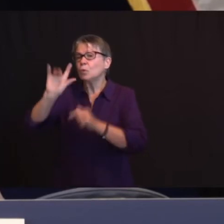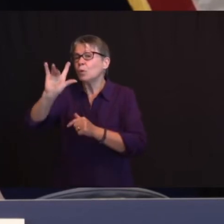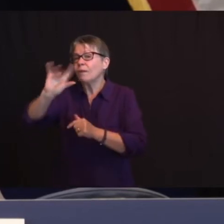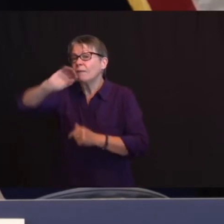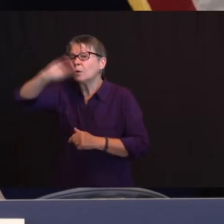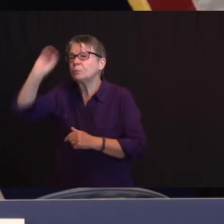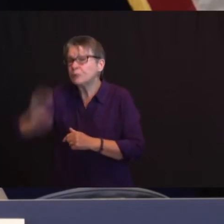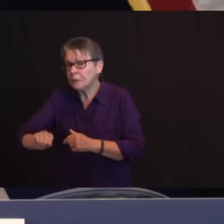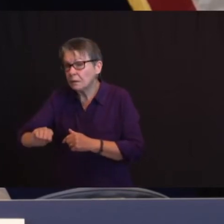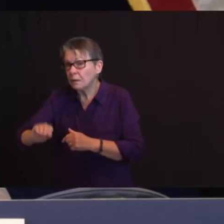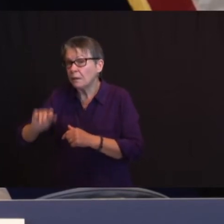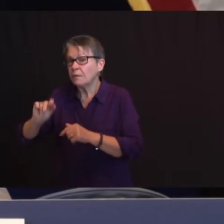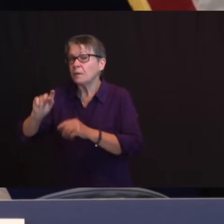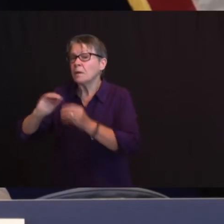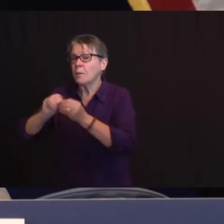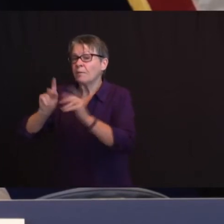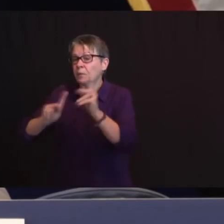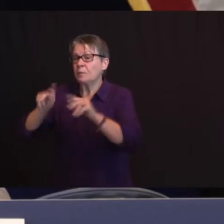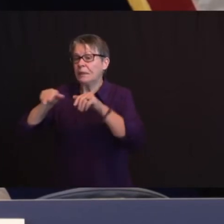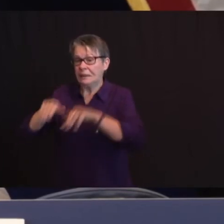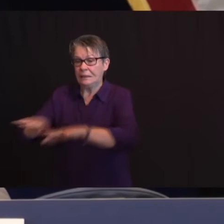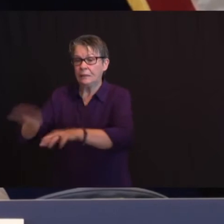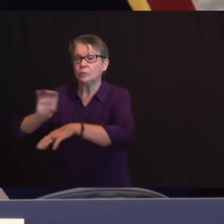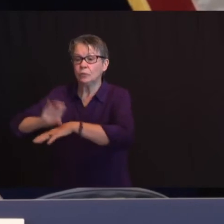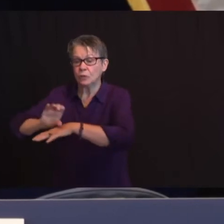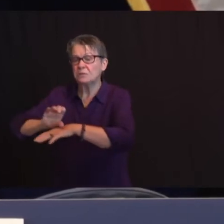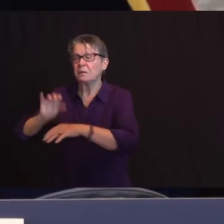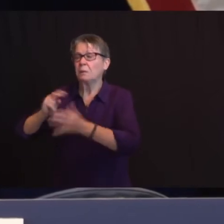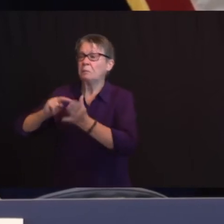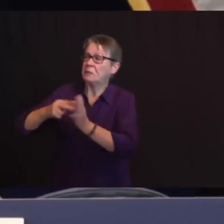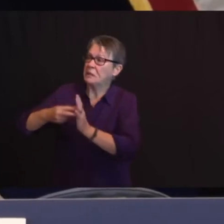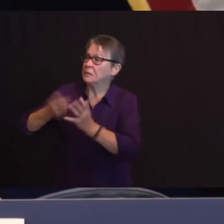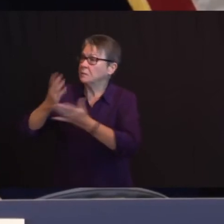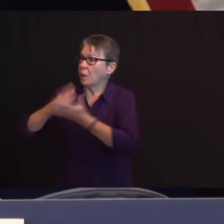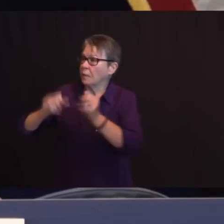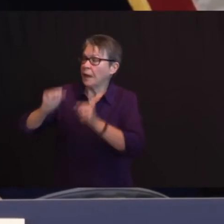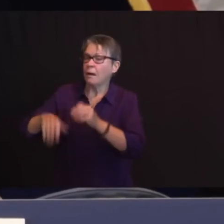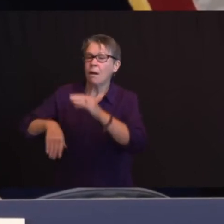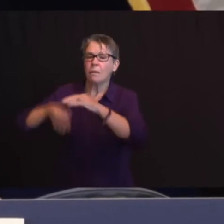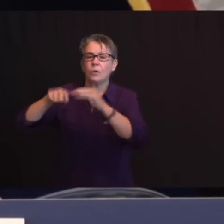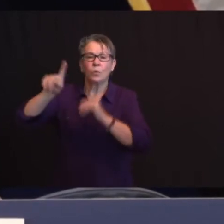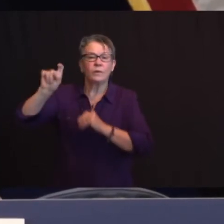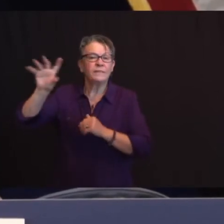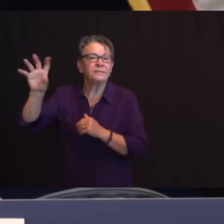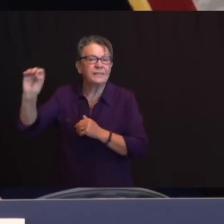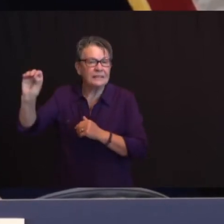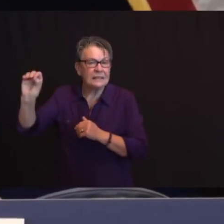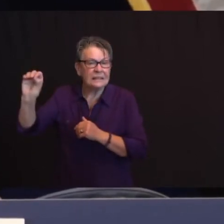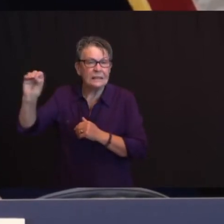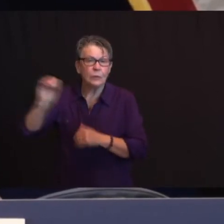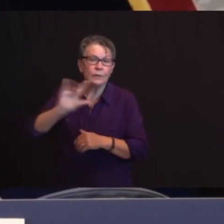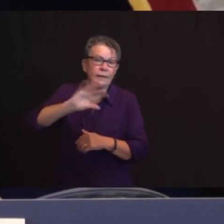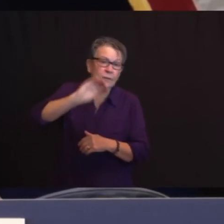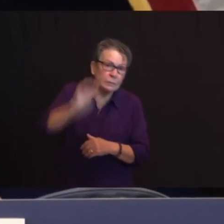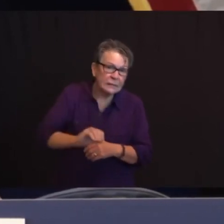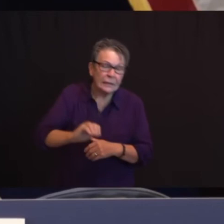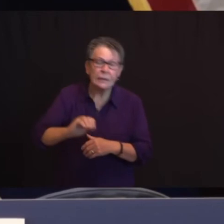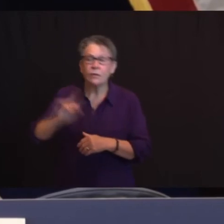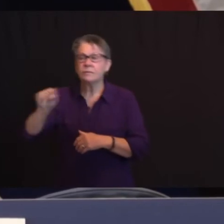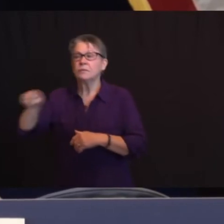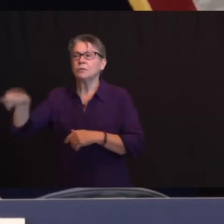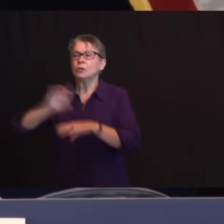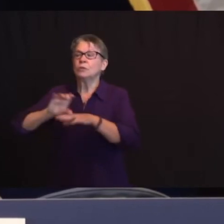that just from this platform to make sure that that the houses of worship realized that they were exempt from that